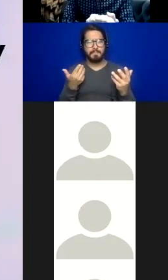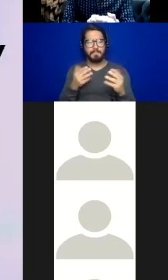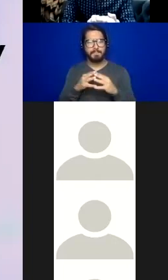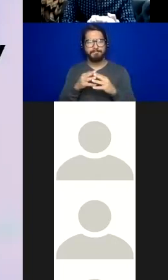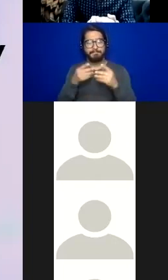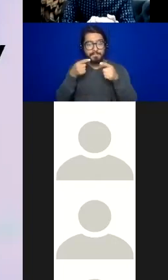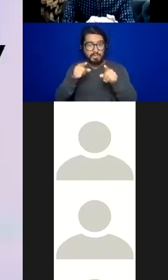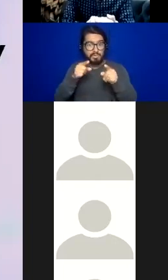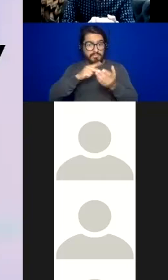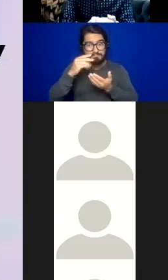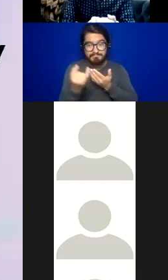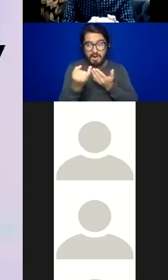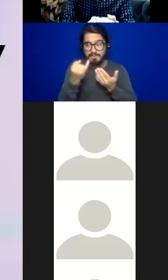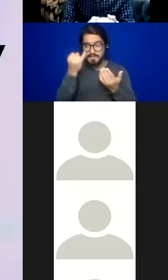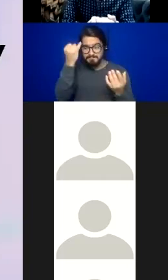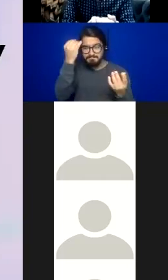project really,